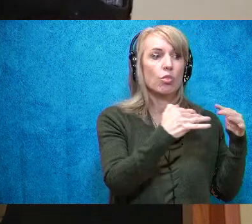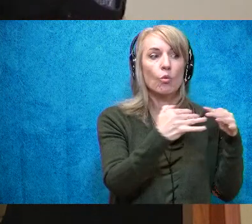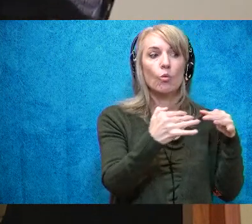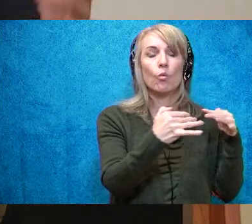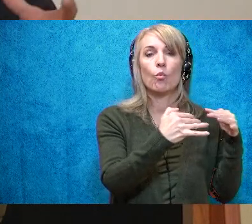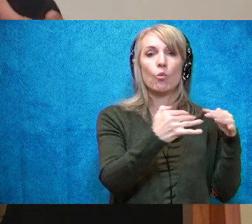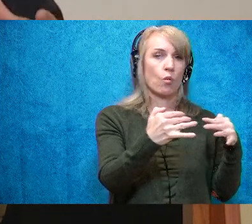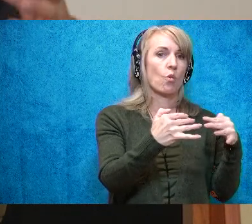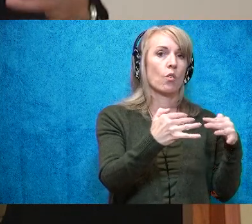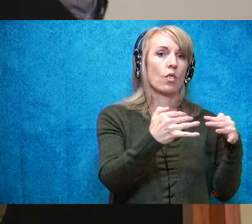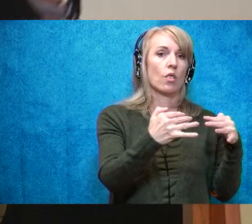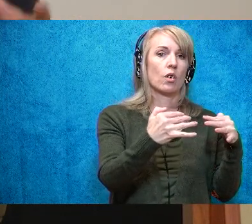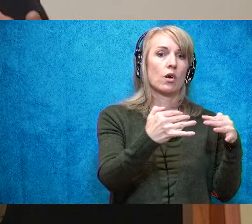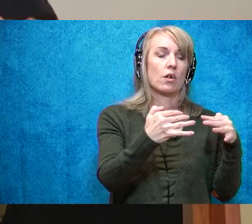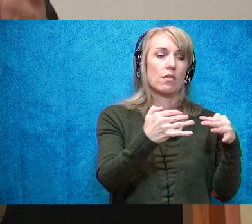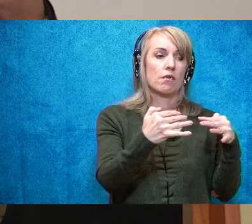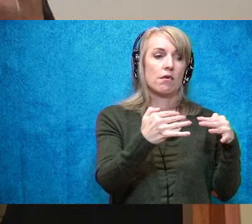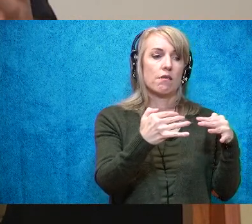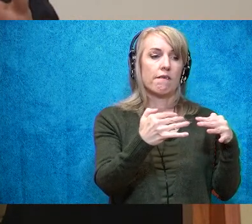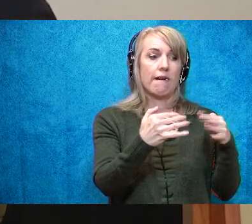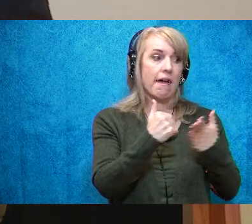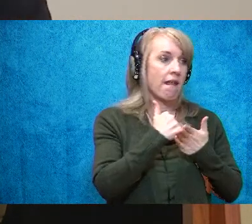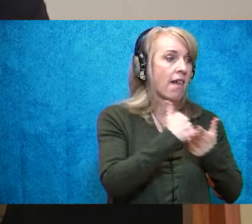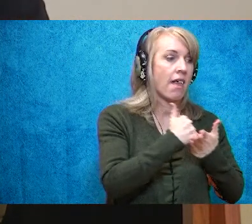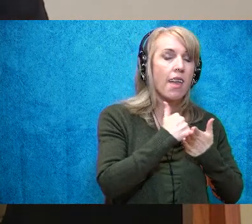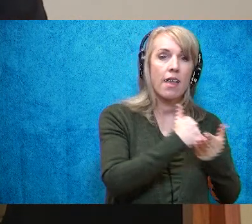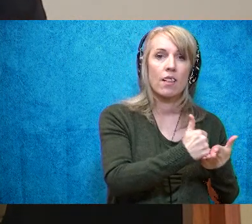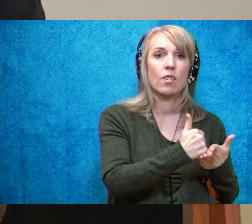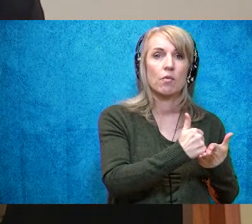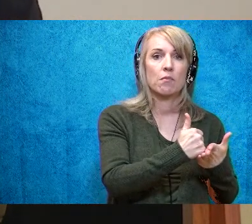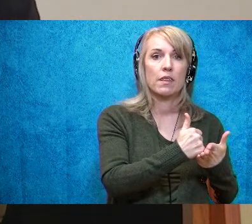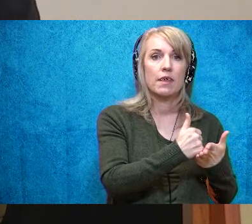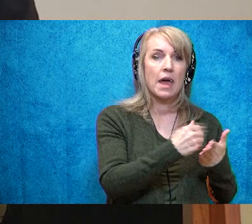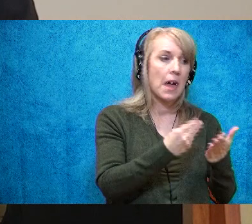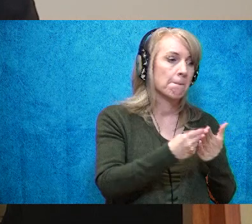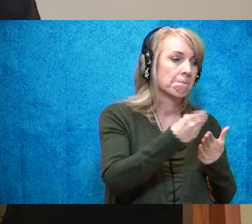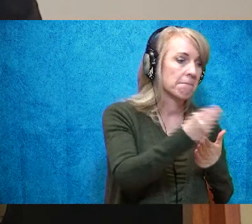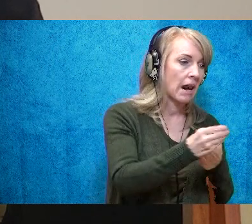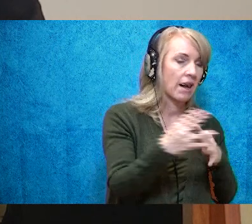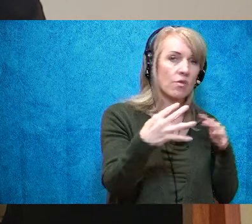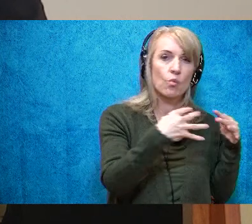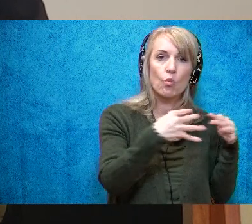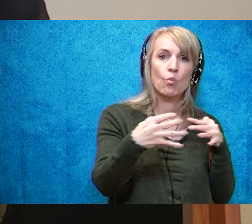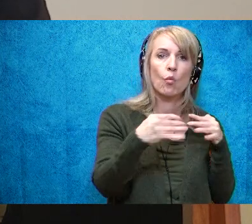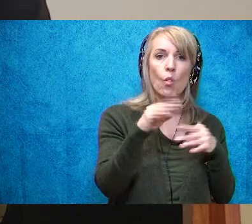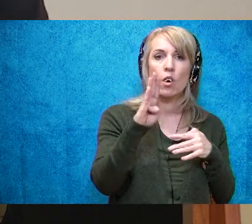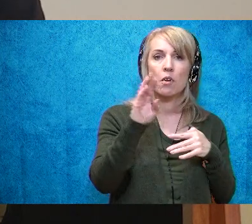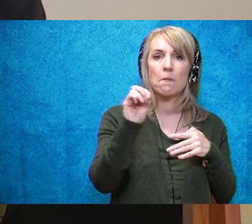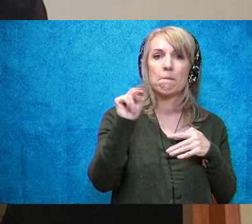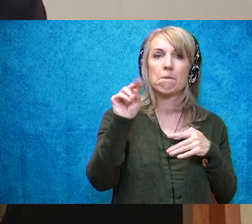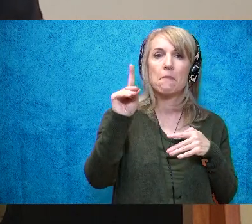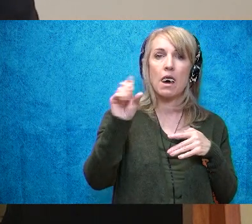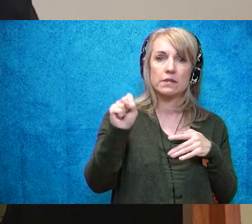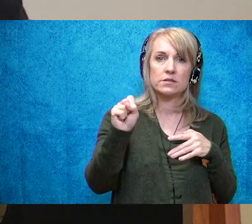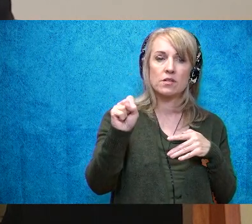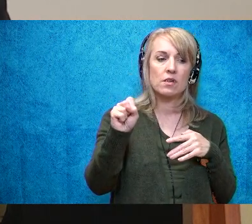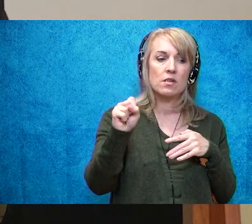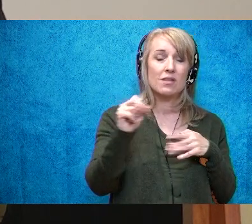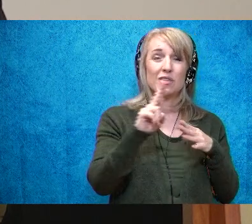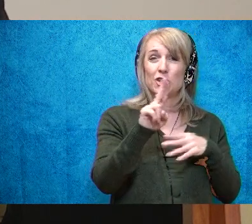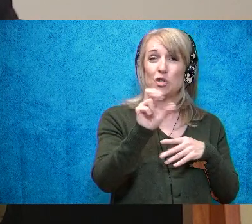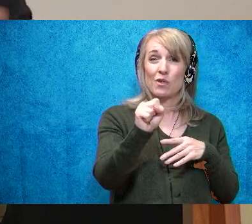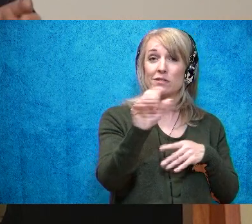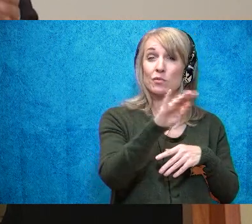and join the military and buy war bonds and do all of these things, we're not going to be successful. So, with that being